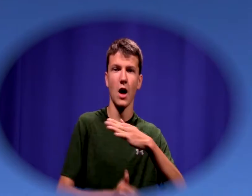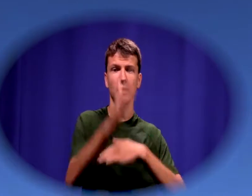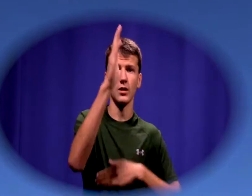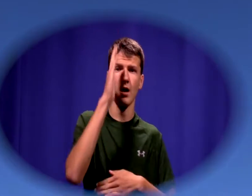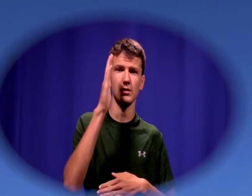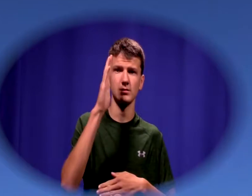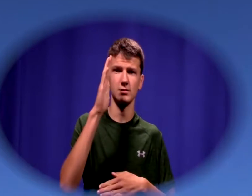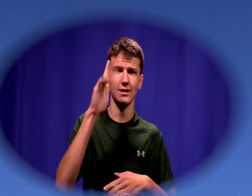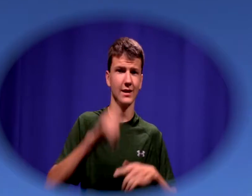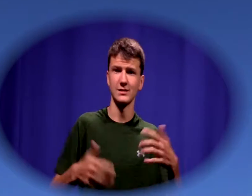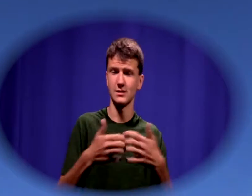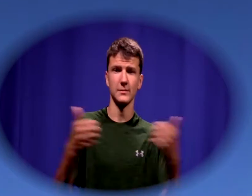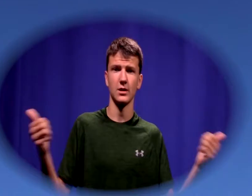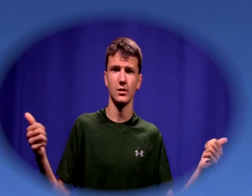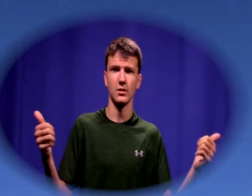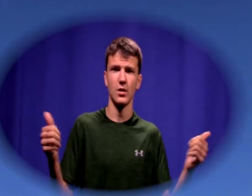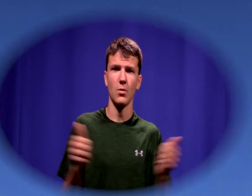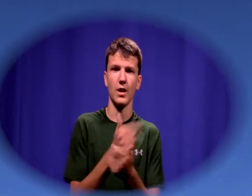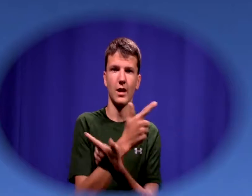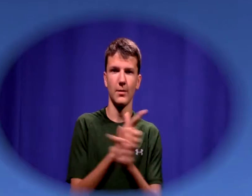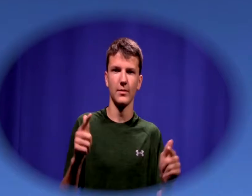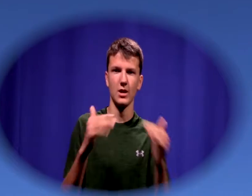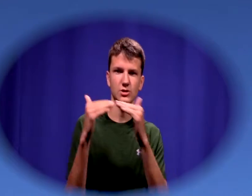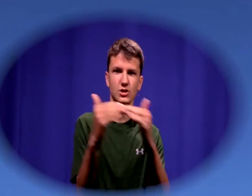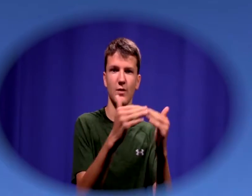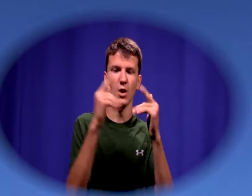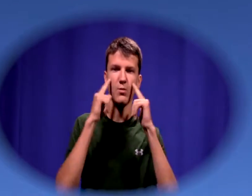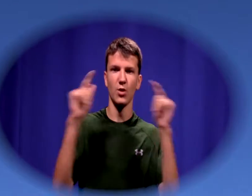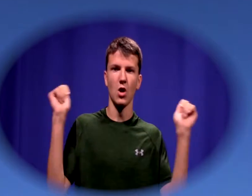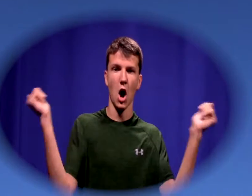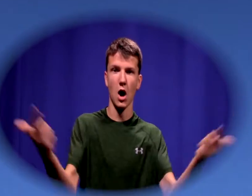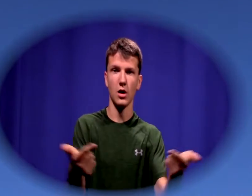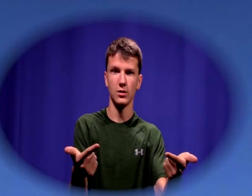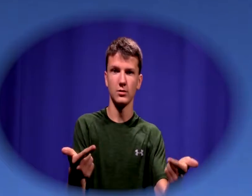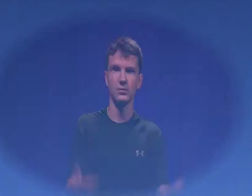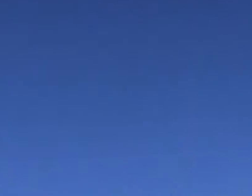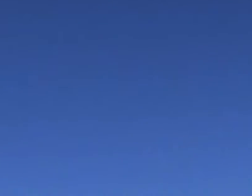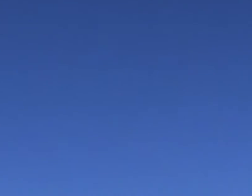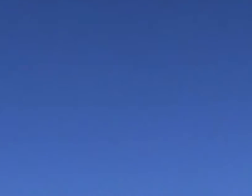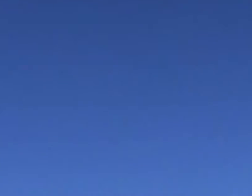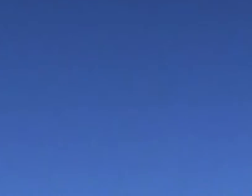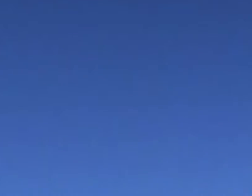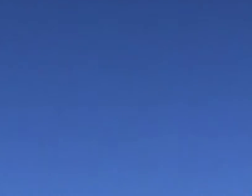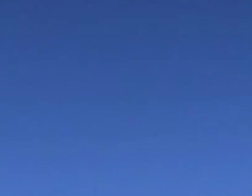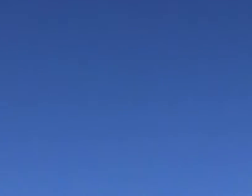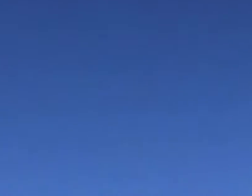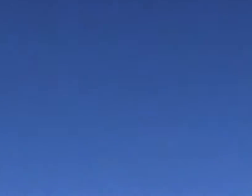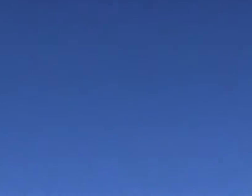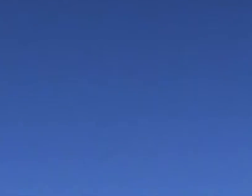one nation, under God, indivisible, with liberty and justice for all.